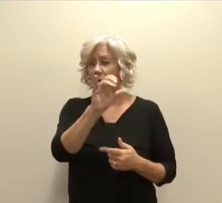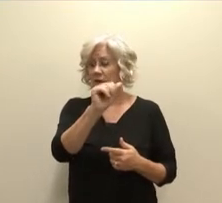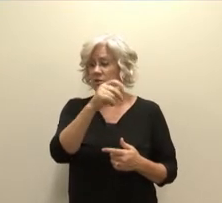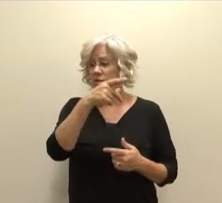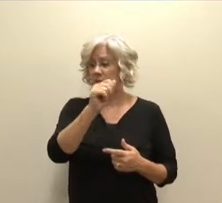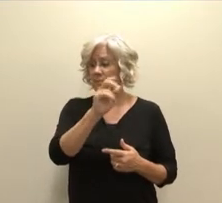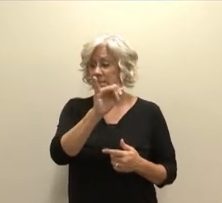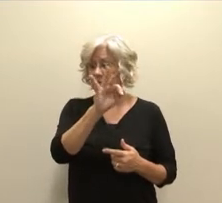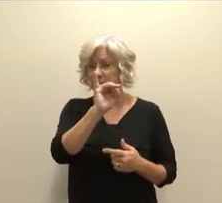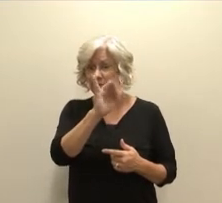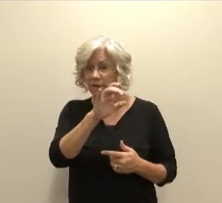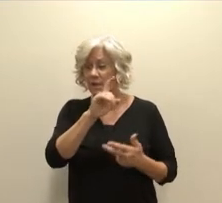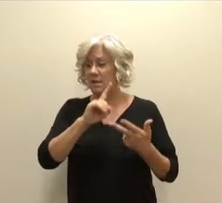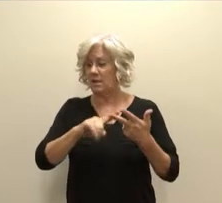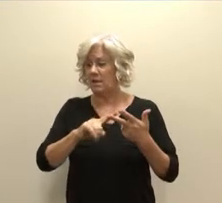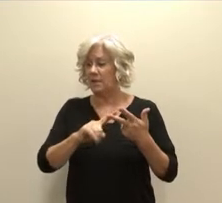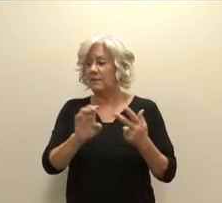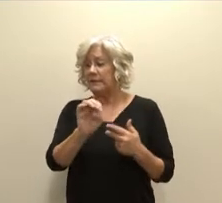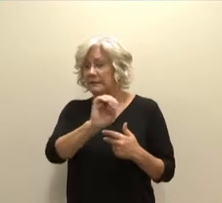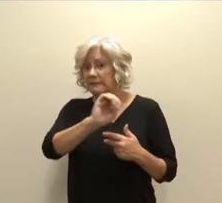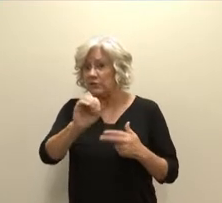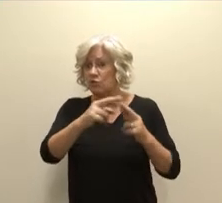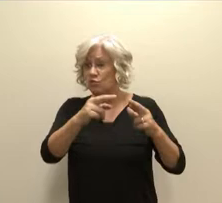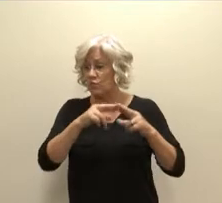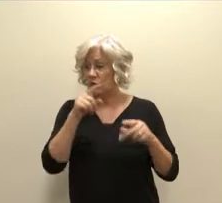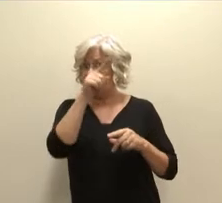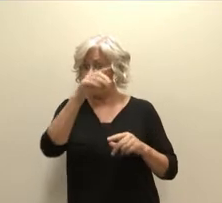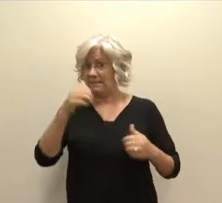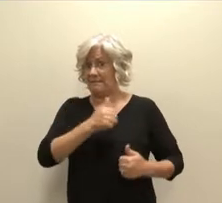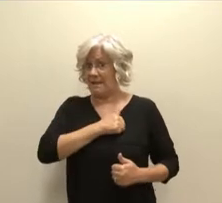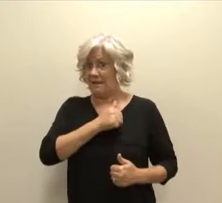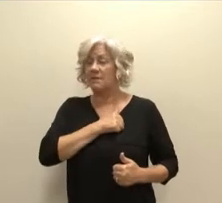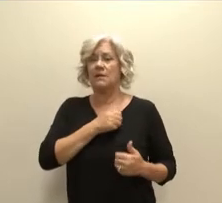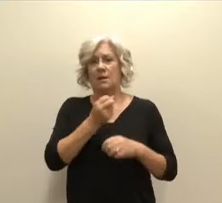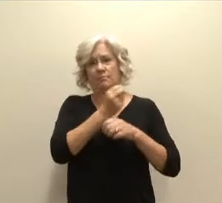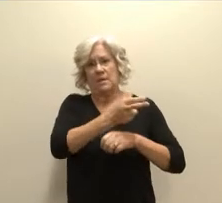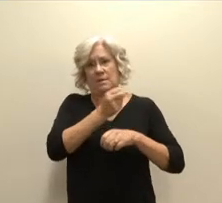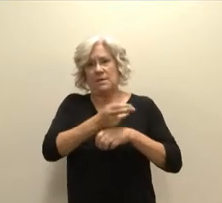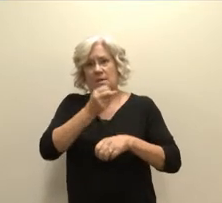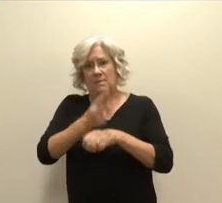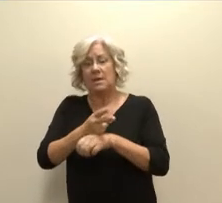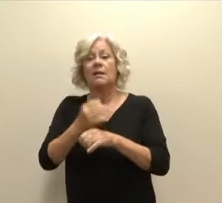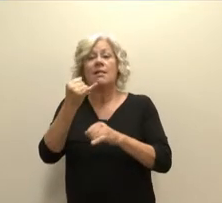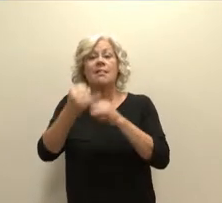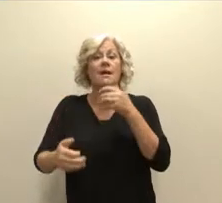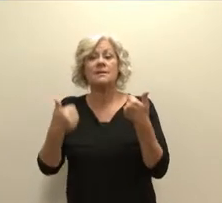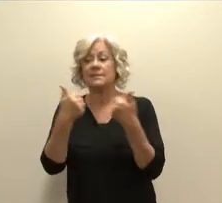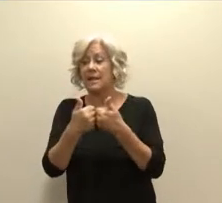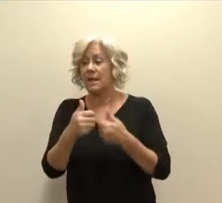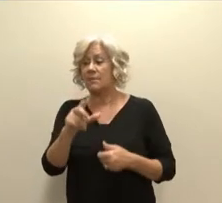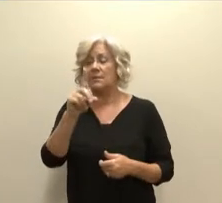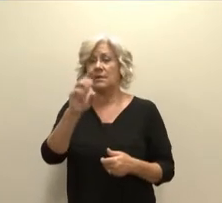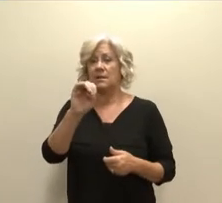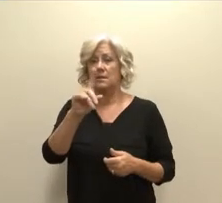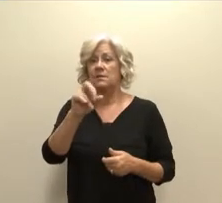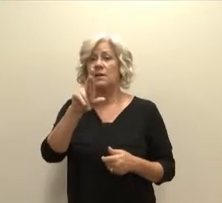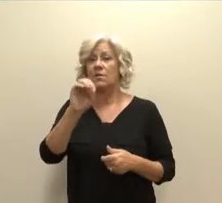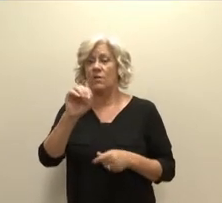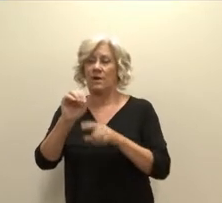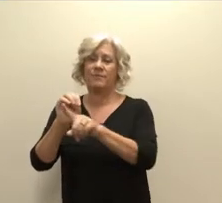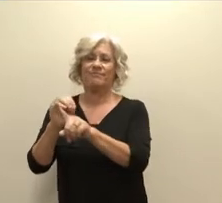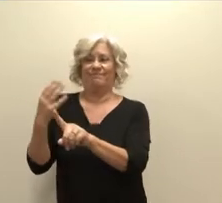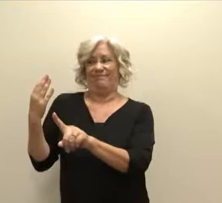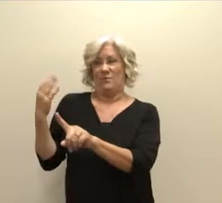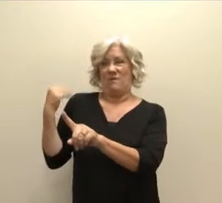the Eastern Region in Canada. For the championship game, they faced off against Delaware, who had beaten them previously in the second game of